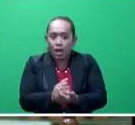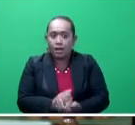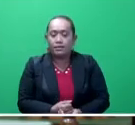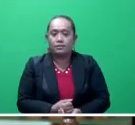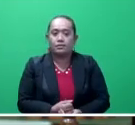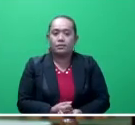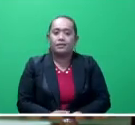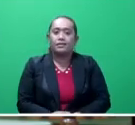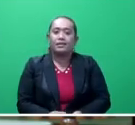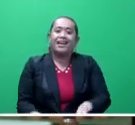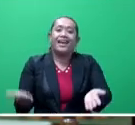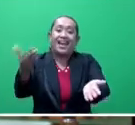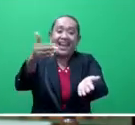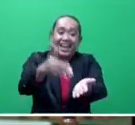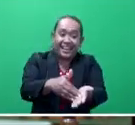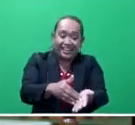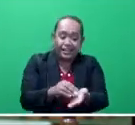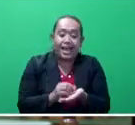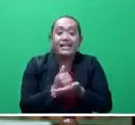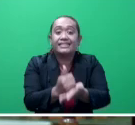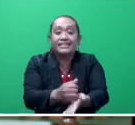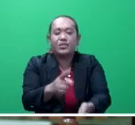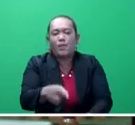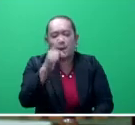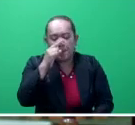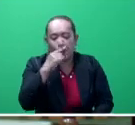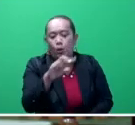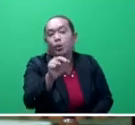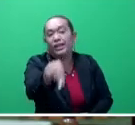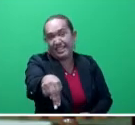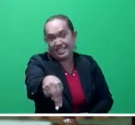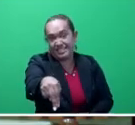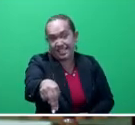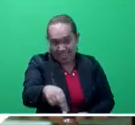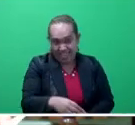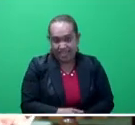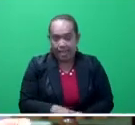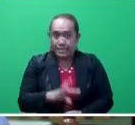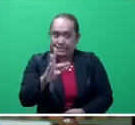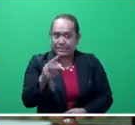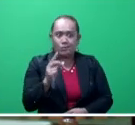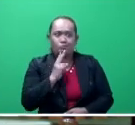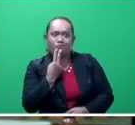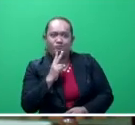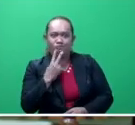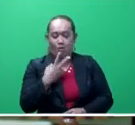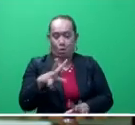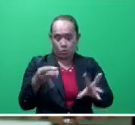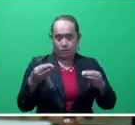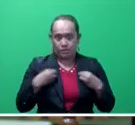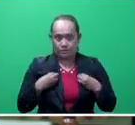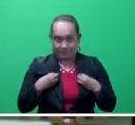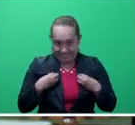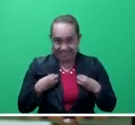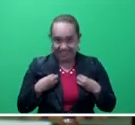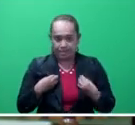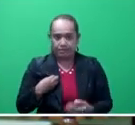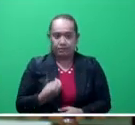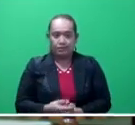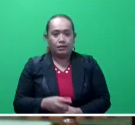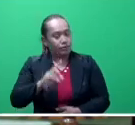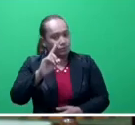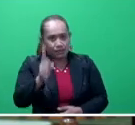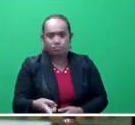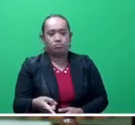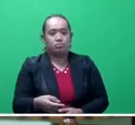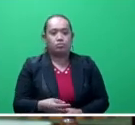who really need it, so we can weed out bad actors who try to receive payments despite graduating to a higher level of income, or